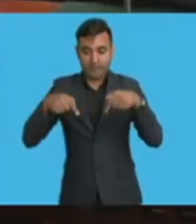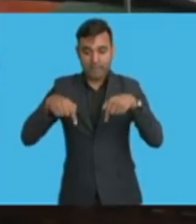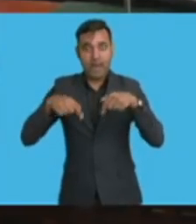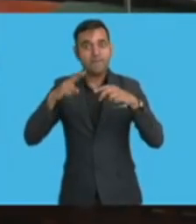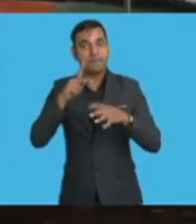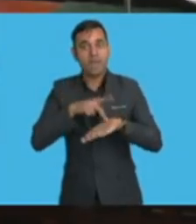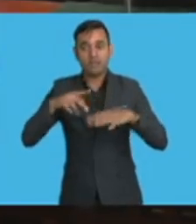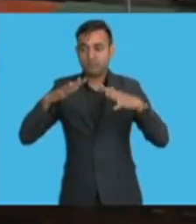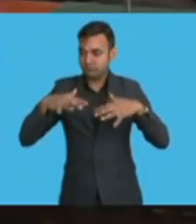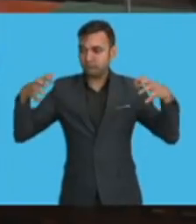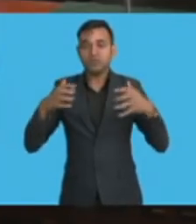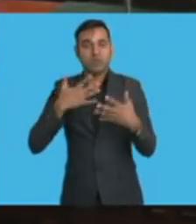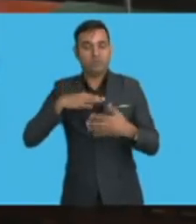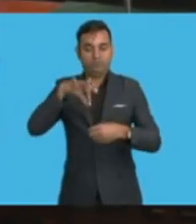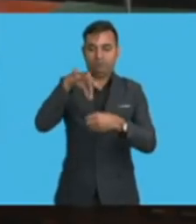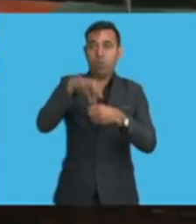My point, Madam Speaker,